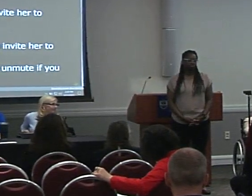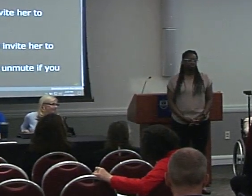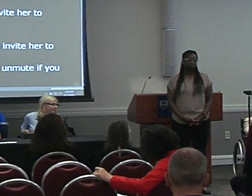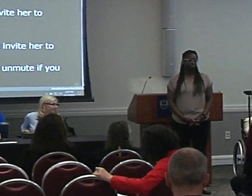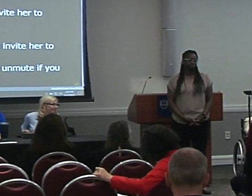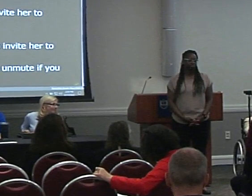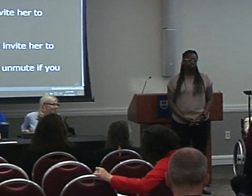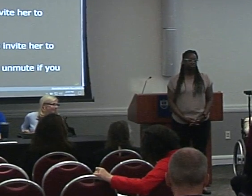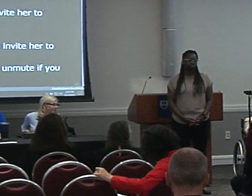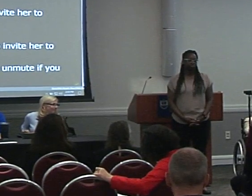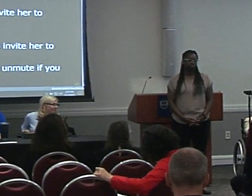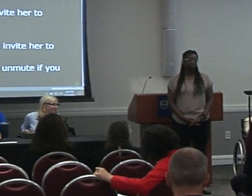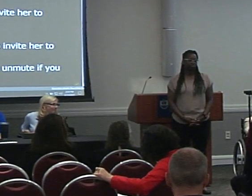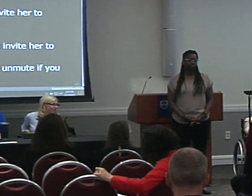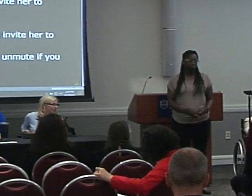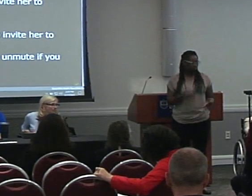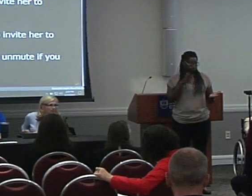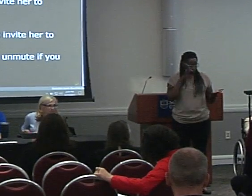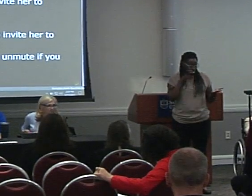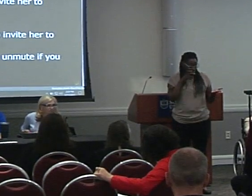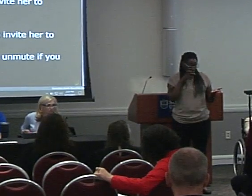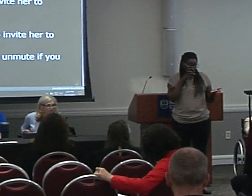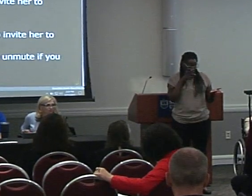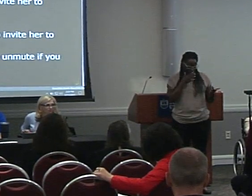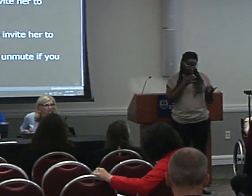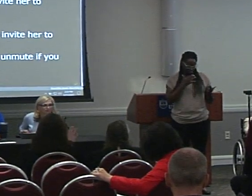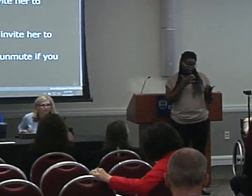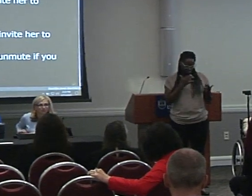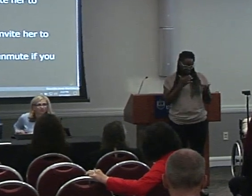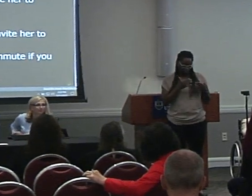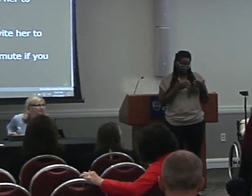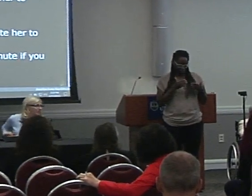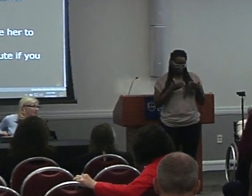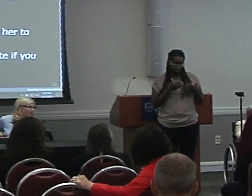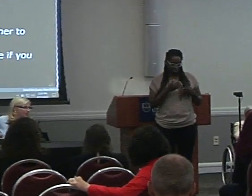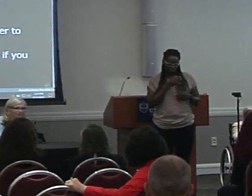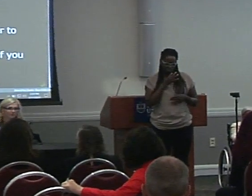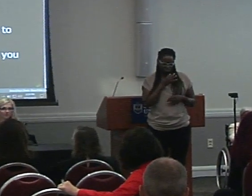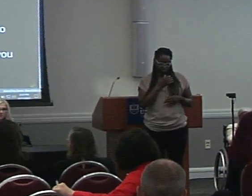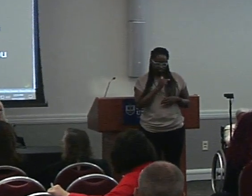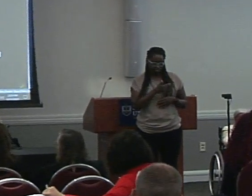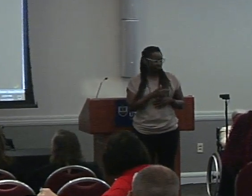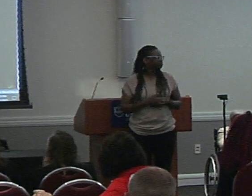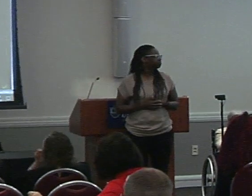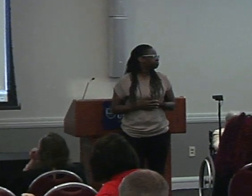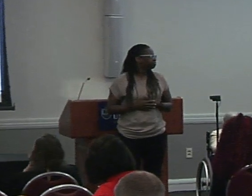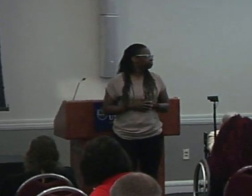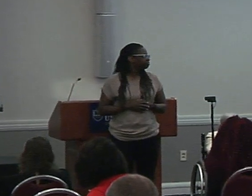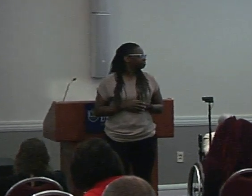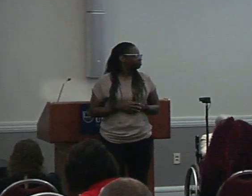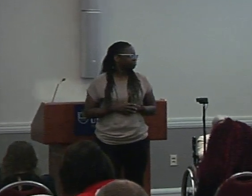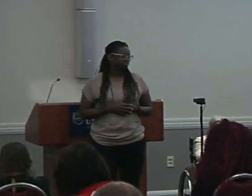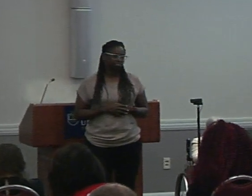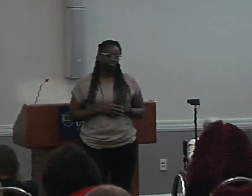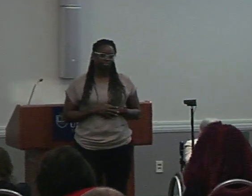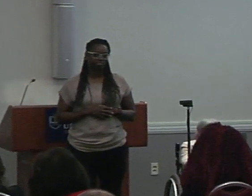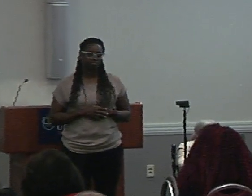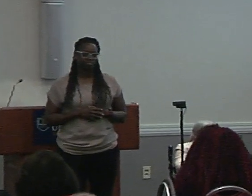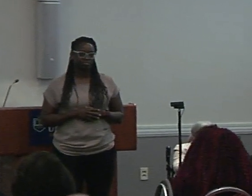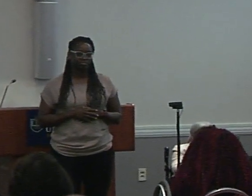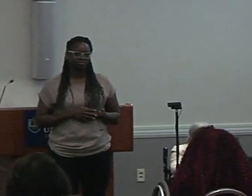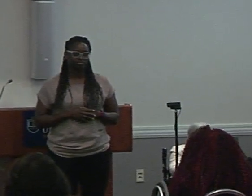No, sorry. I'm sorry, we're getting to you. I don't see your name.